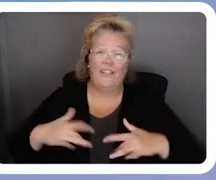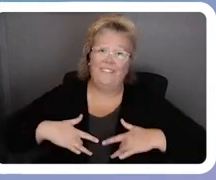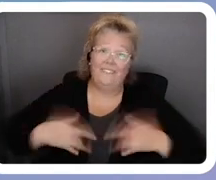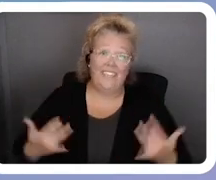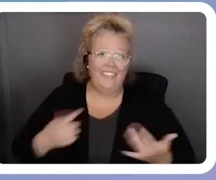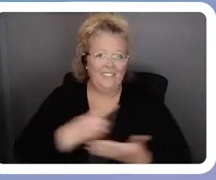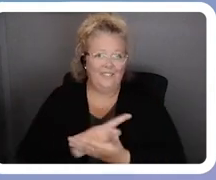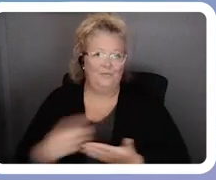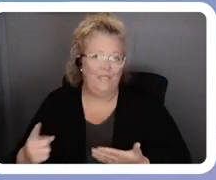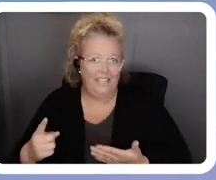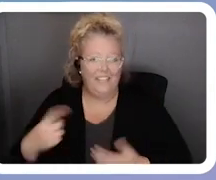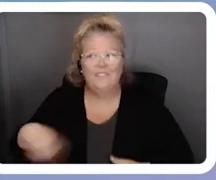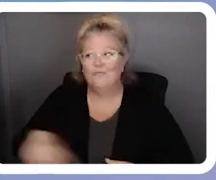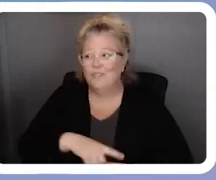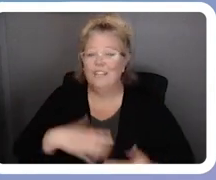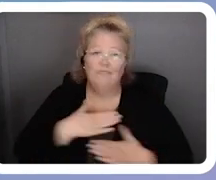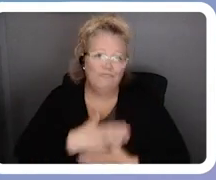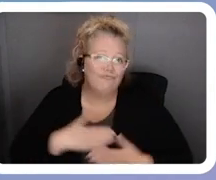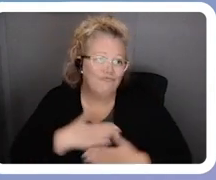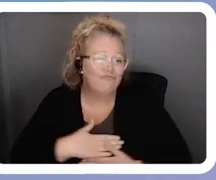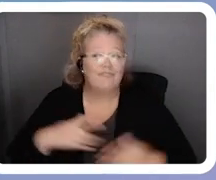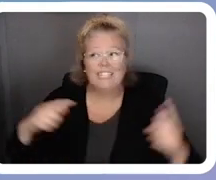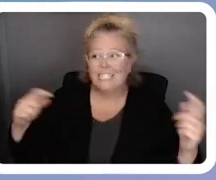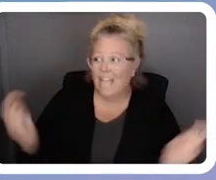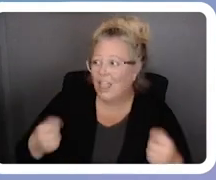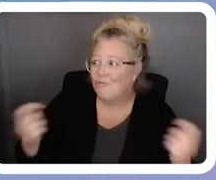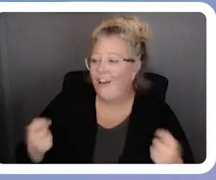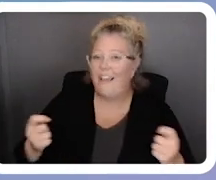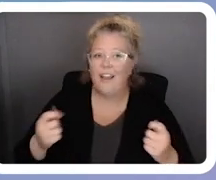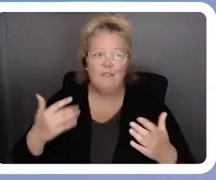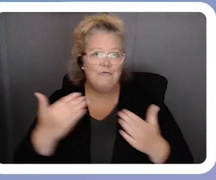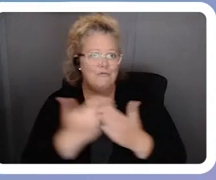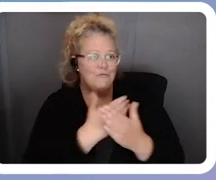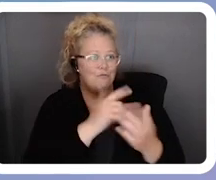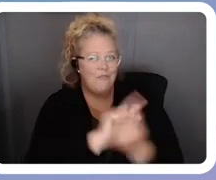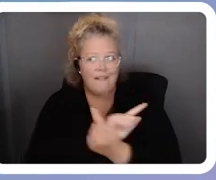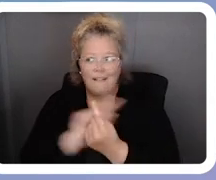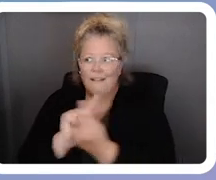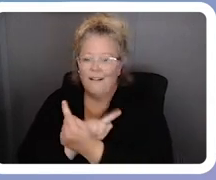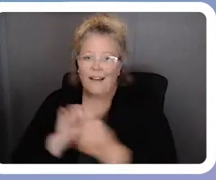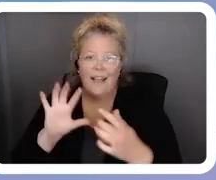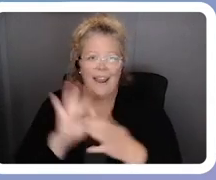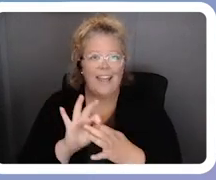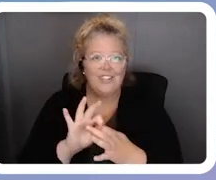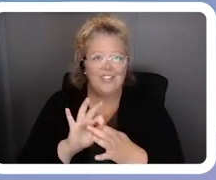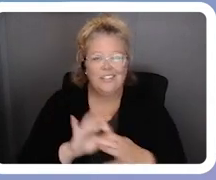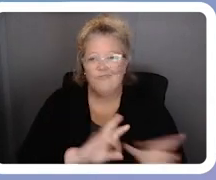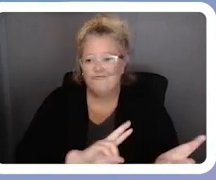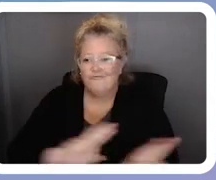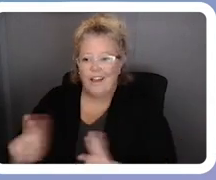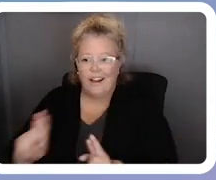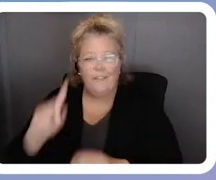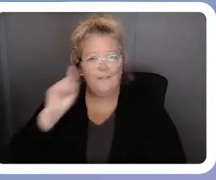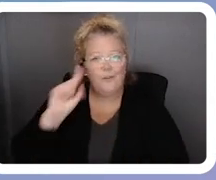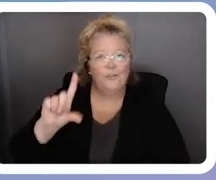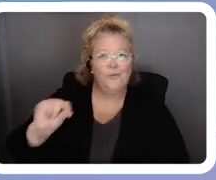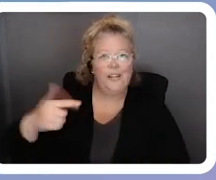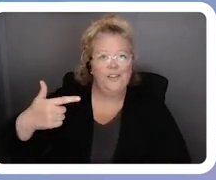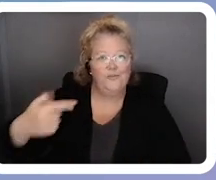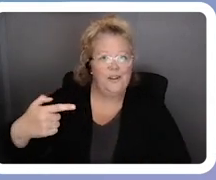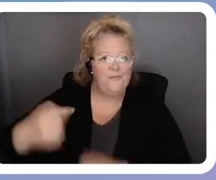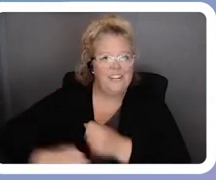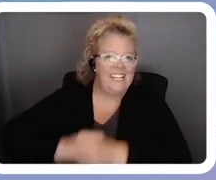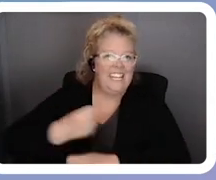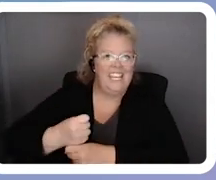week. I think all of us enjoyed being able to celebrate and create new connections as we prepare for the